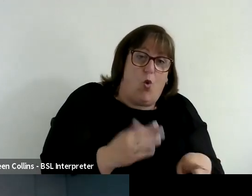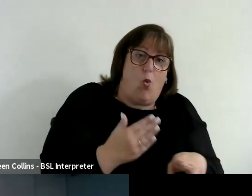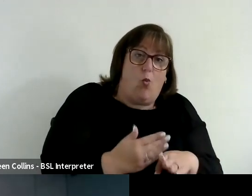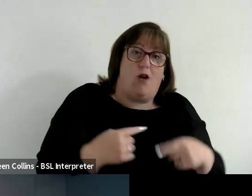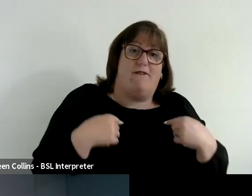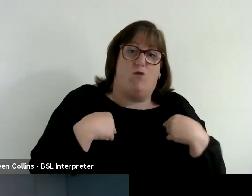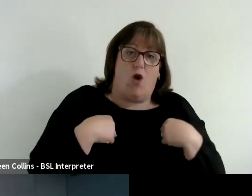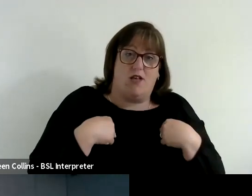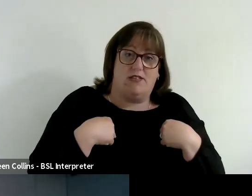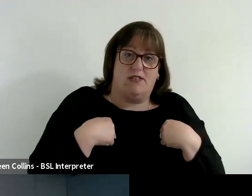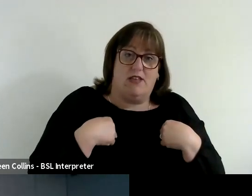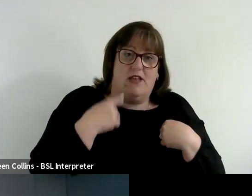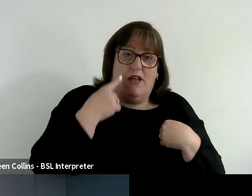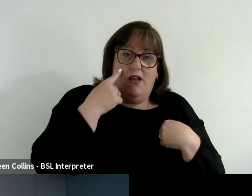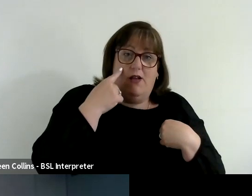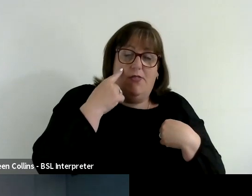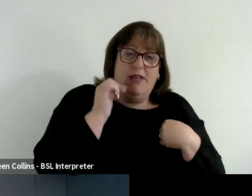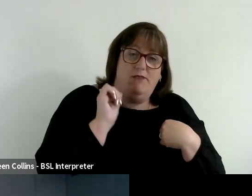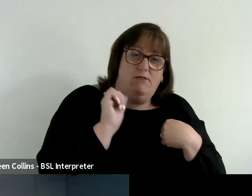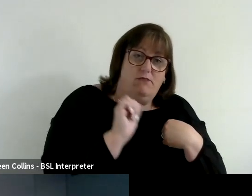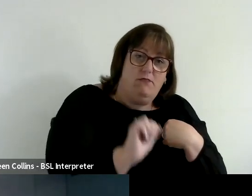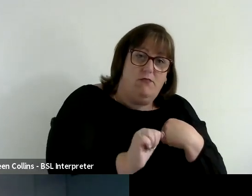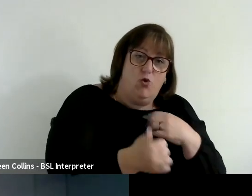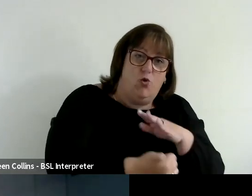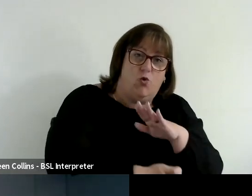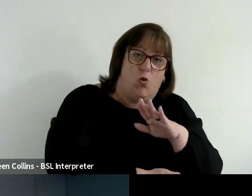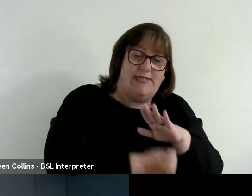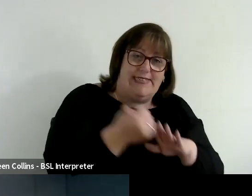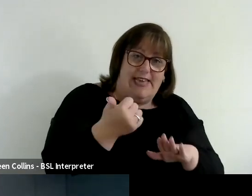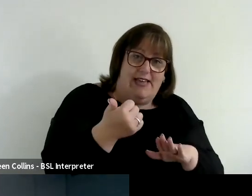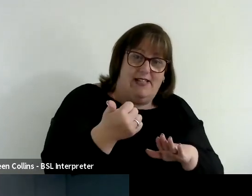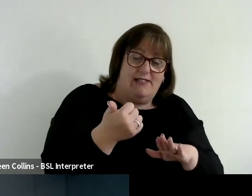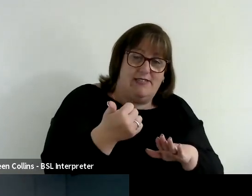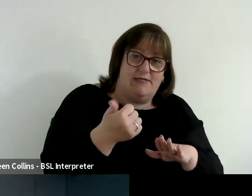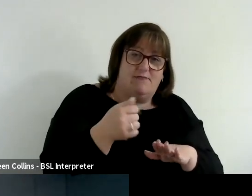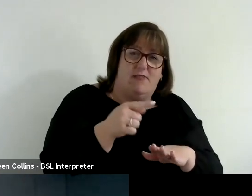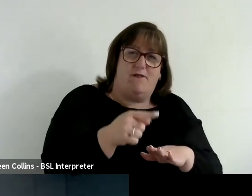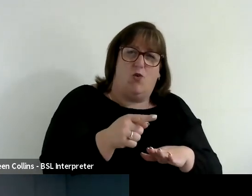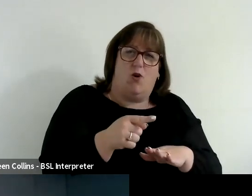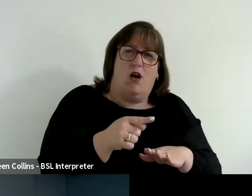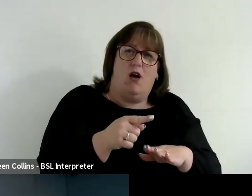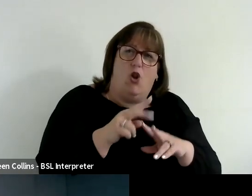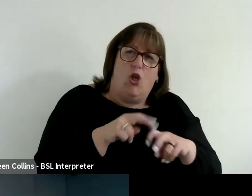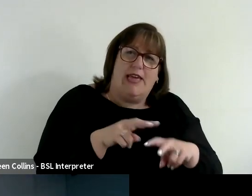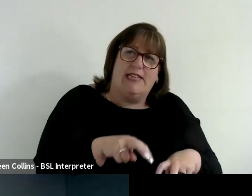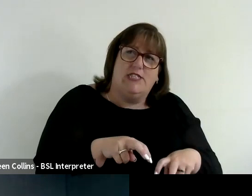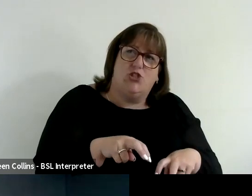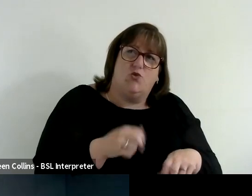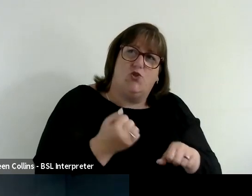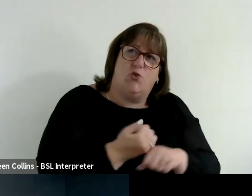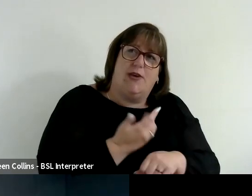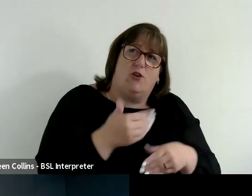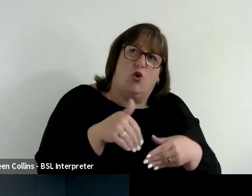your skills, if you're looking at doing content creation, there might be